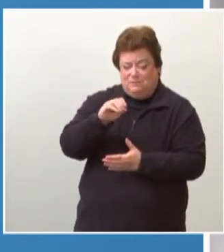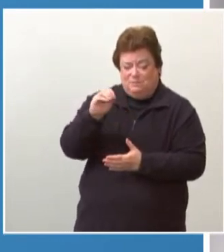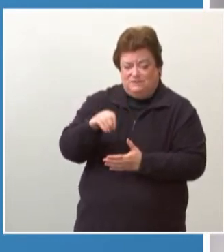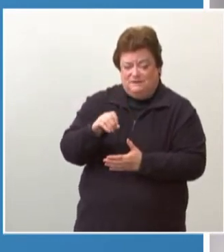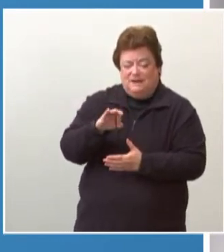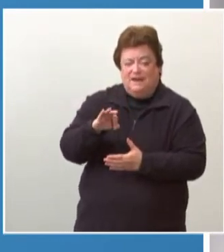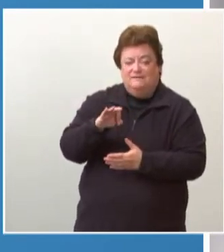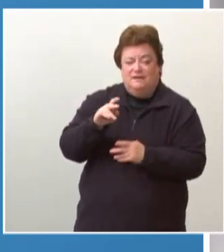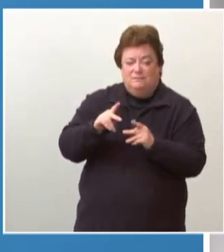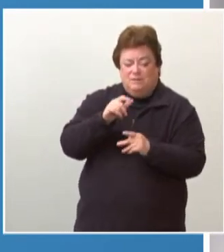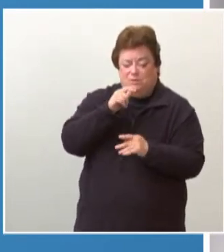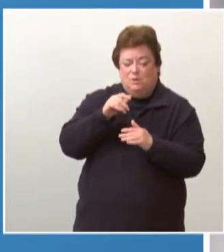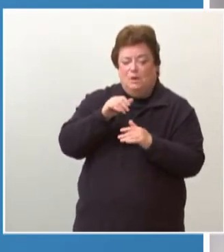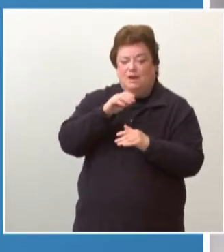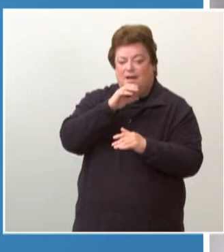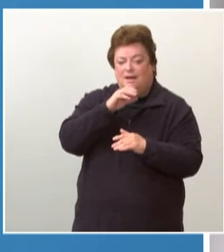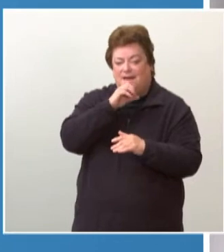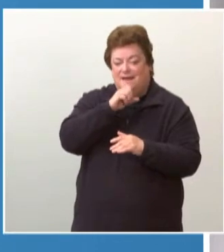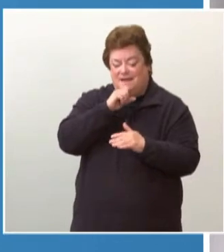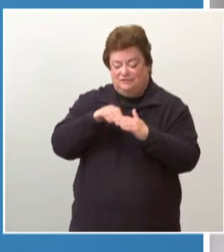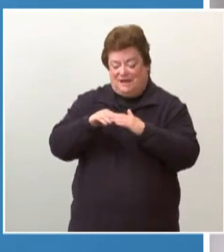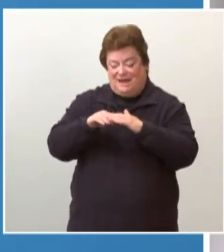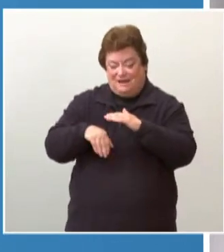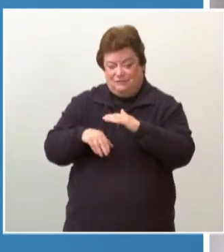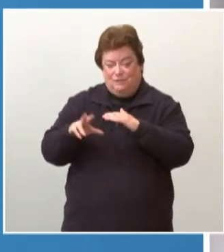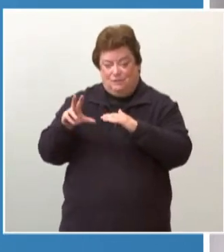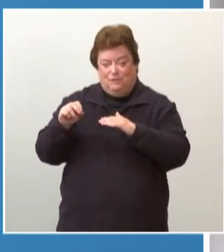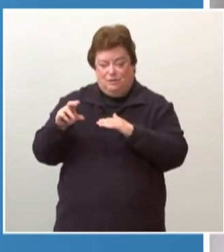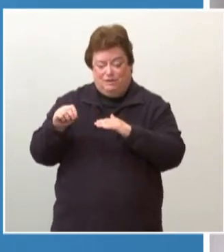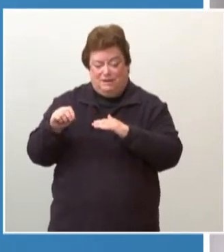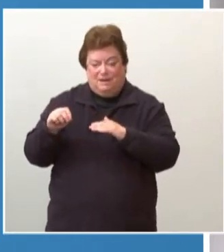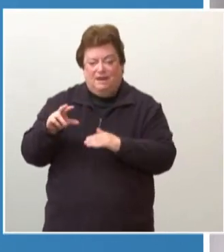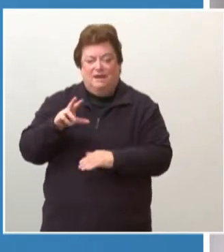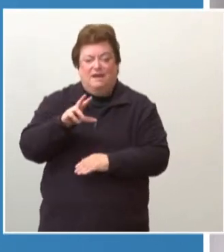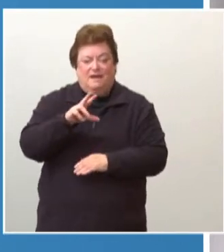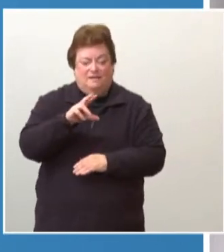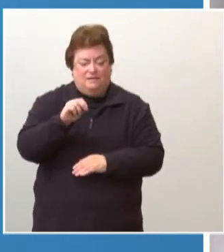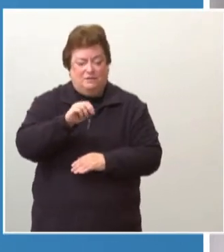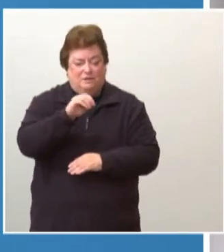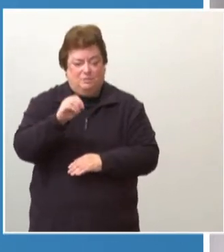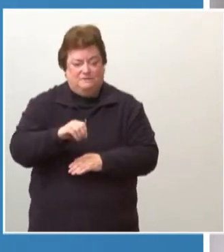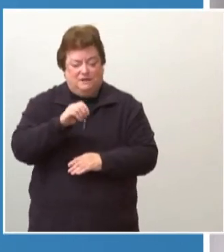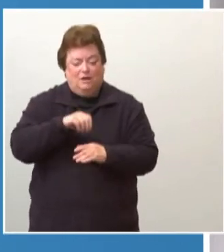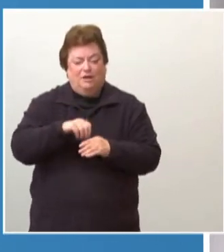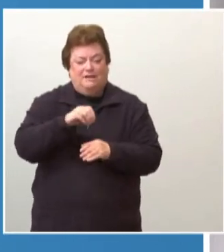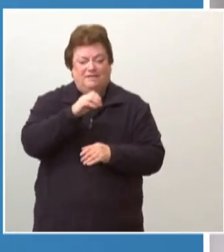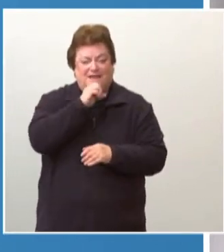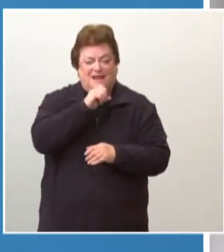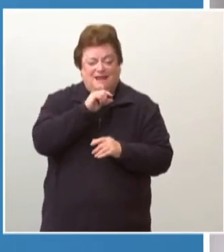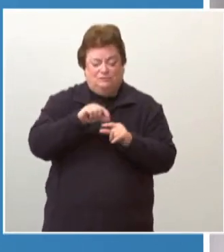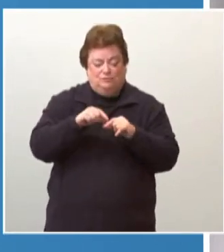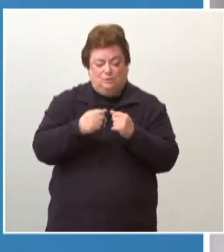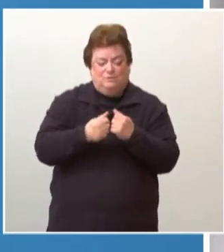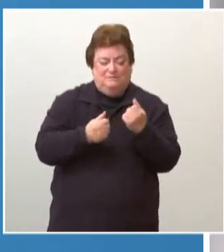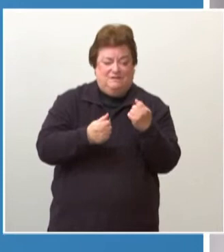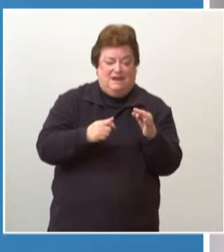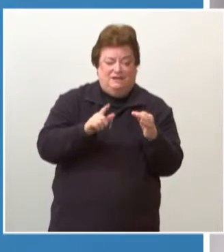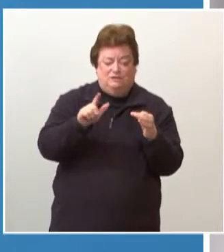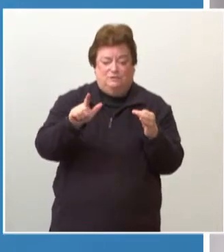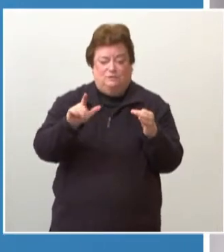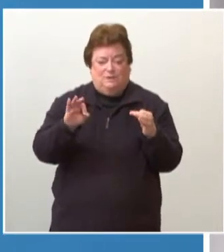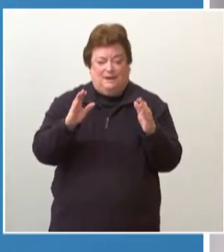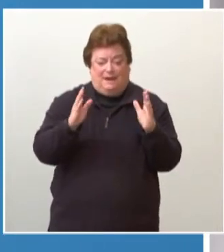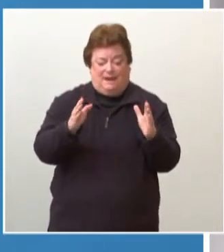people under the age of 30, and 30% are in the 19 to 29 age group.